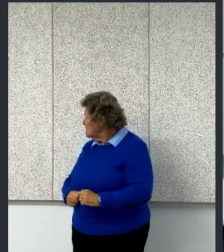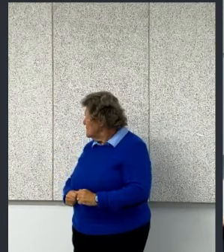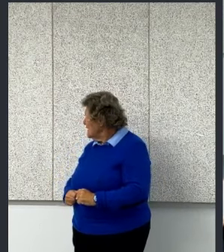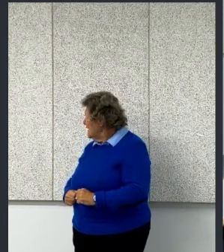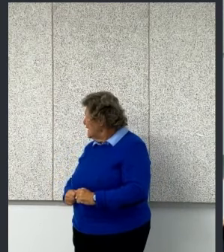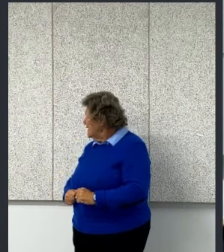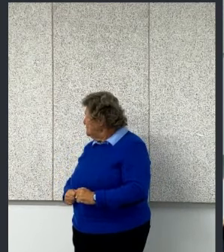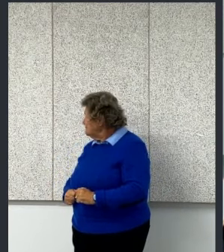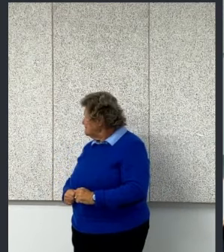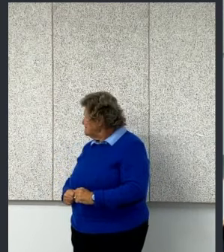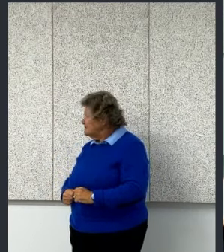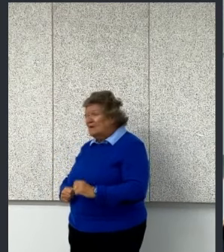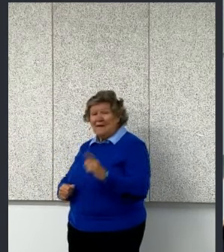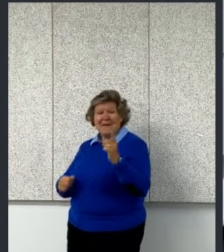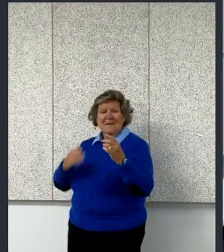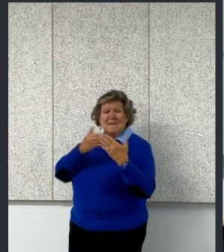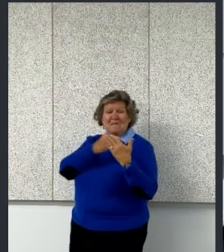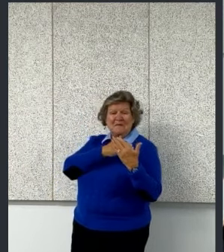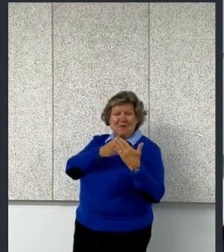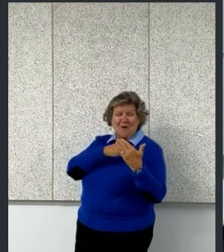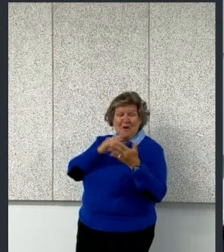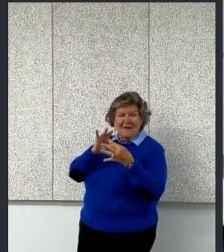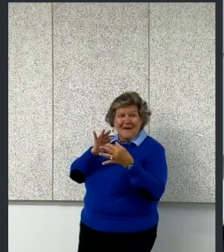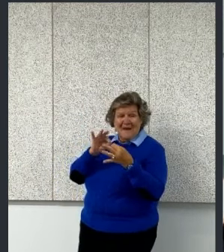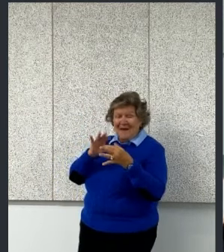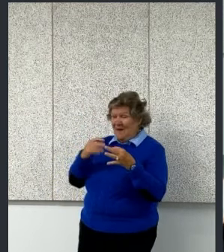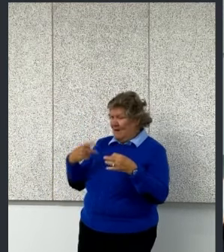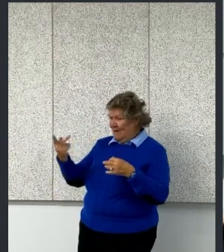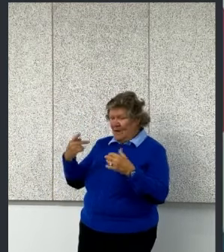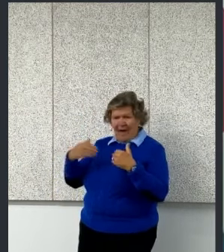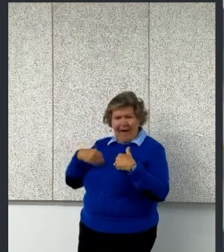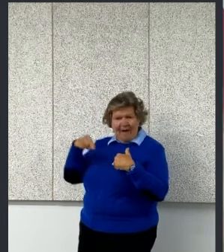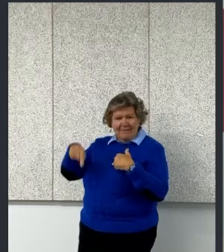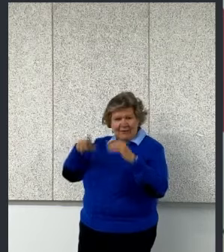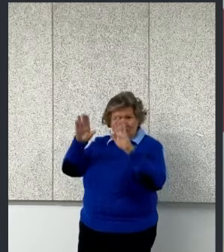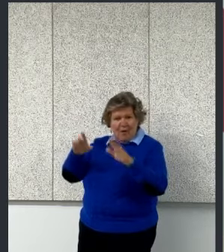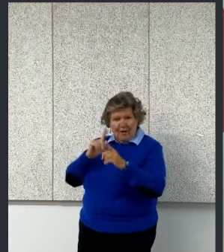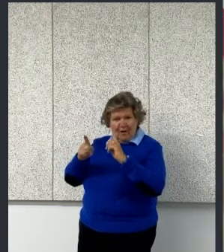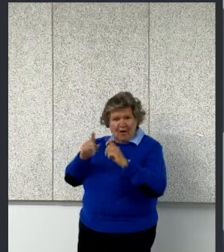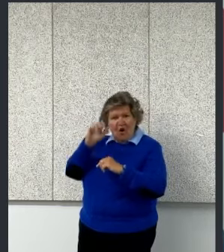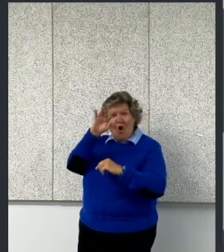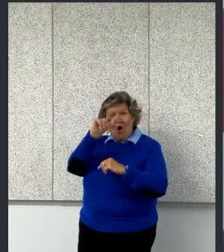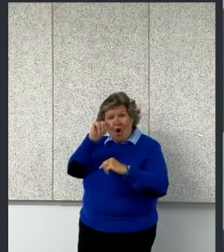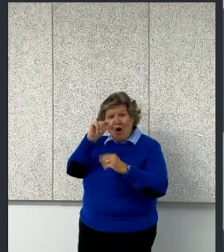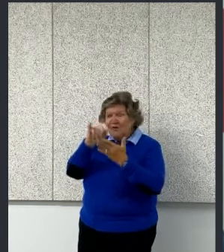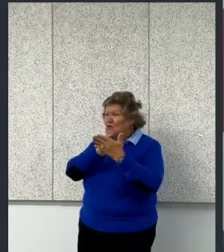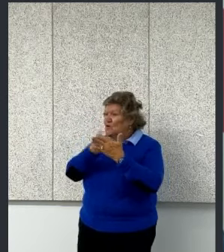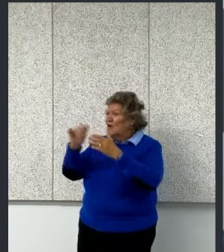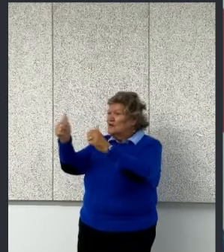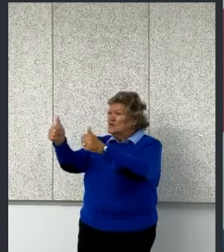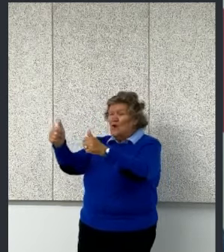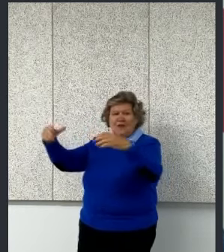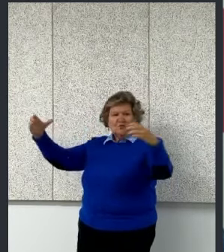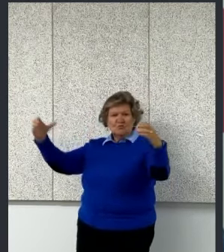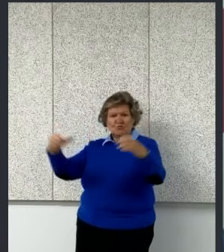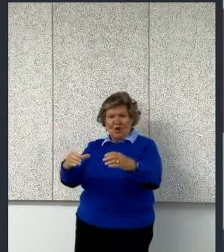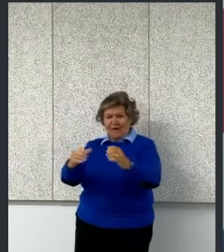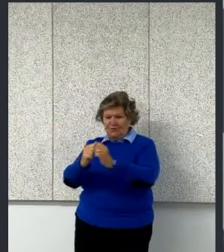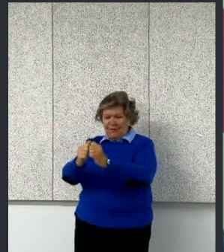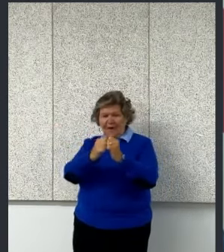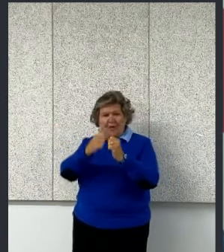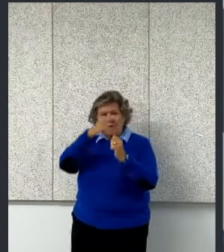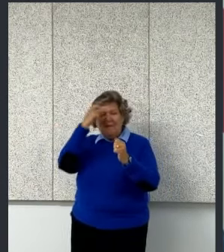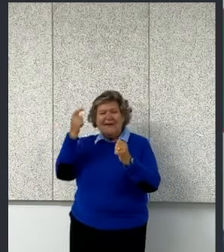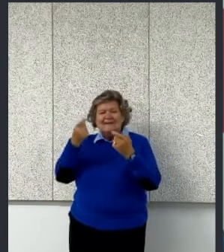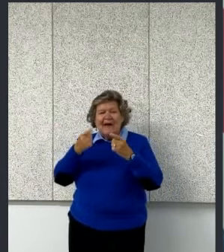Talia and Amy and I were talking about how grateful we were to have had this conversation. The Art New York has brought us all in the room together because so many of the funder conversations